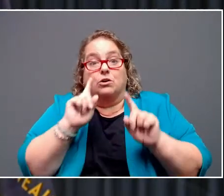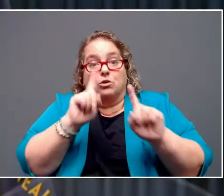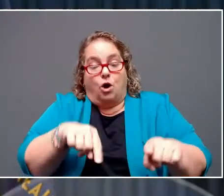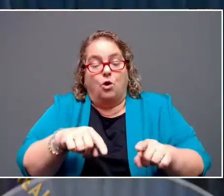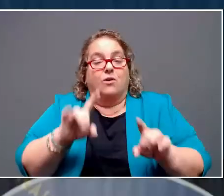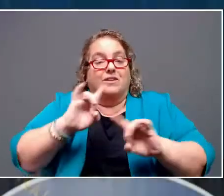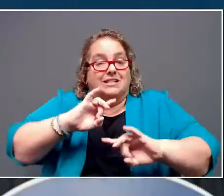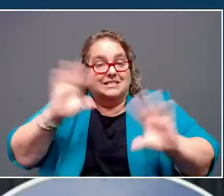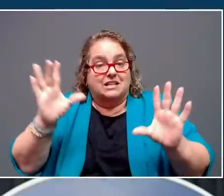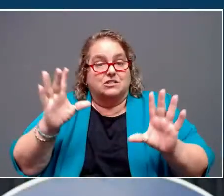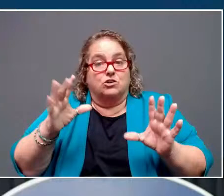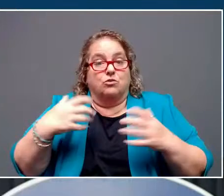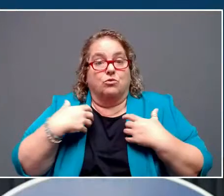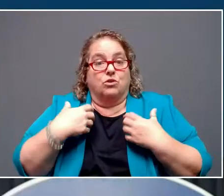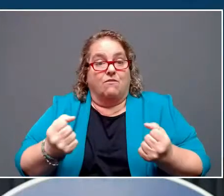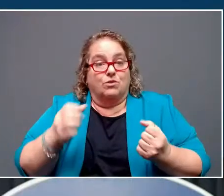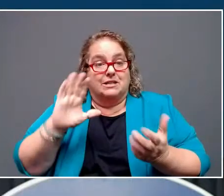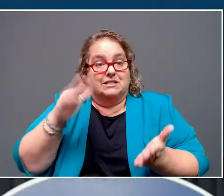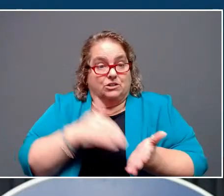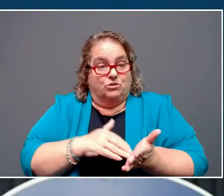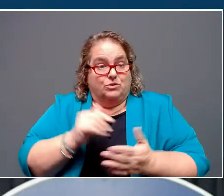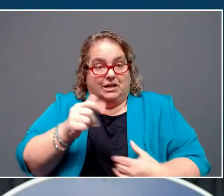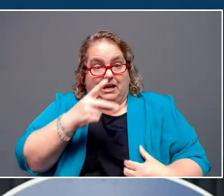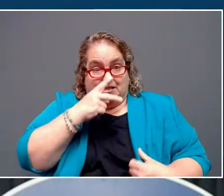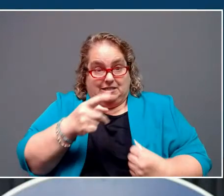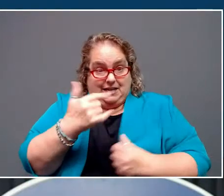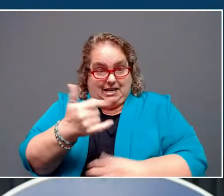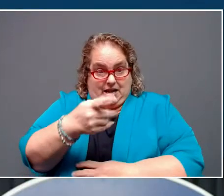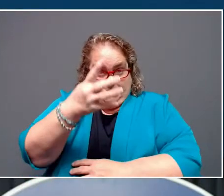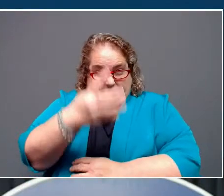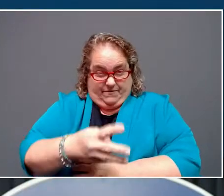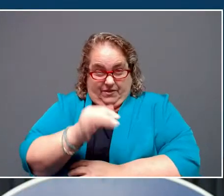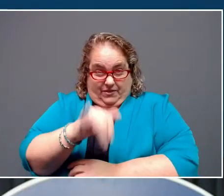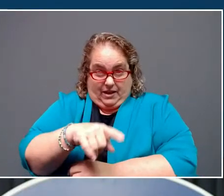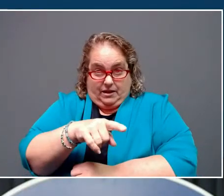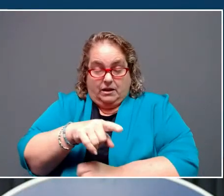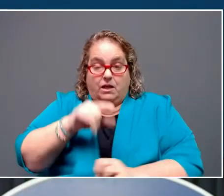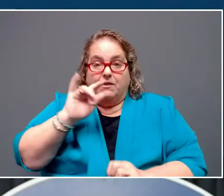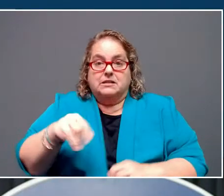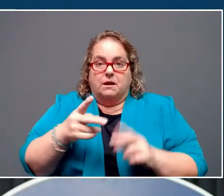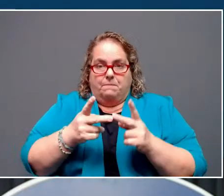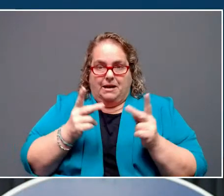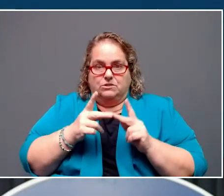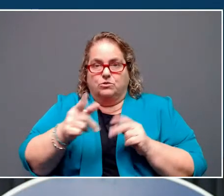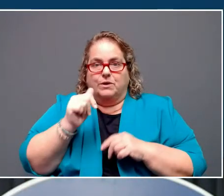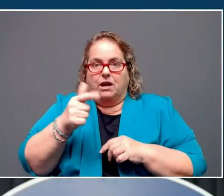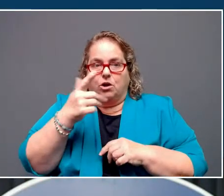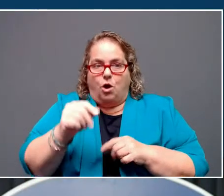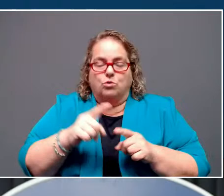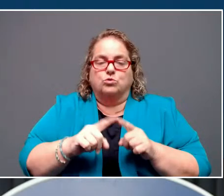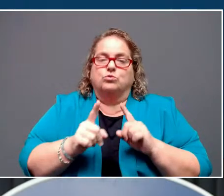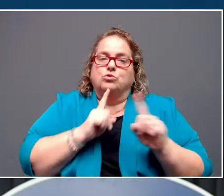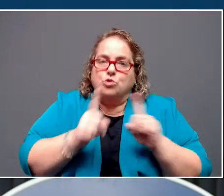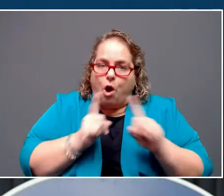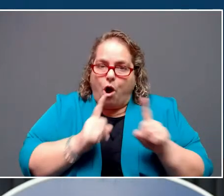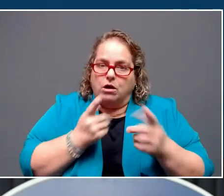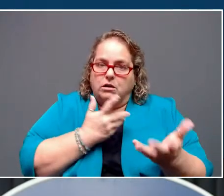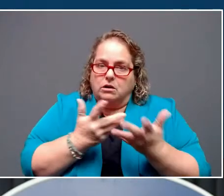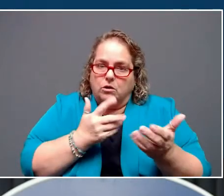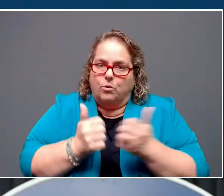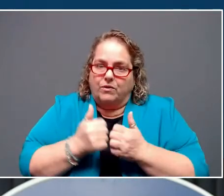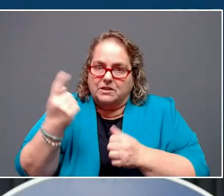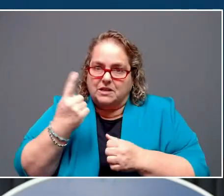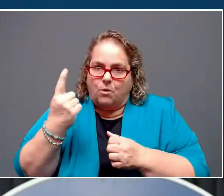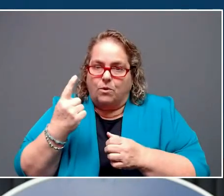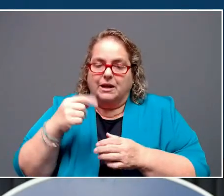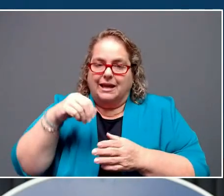If we can put those up, these are the places that you can go and talk to somebody in FEMA, someone